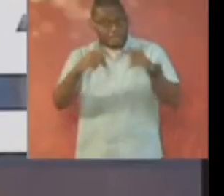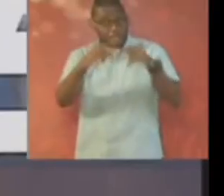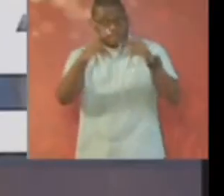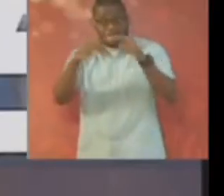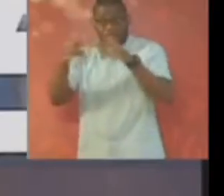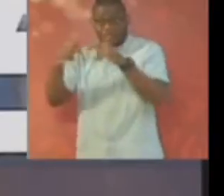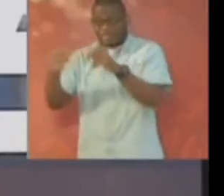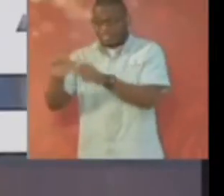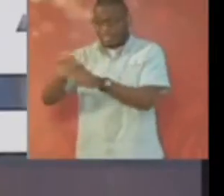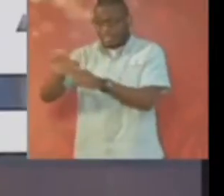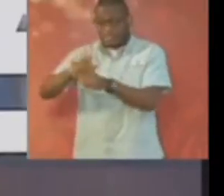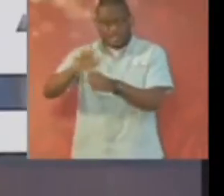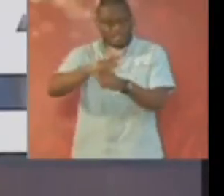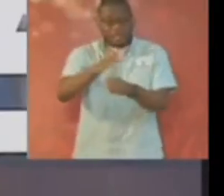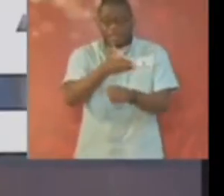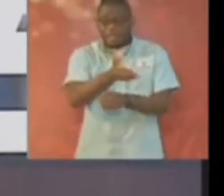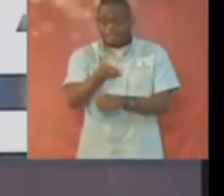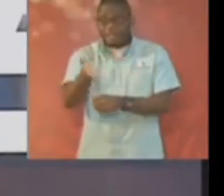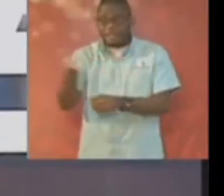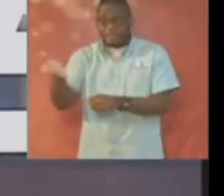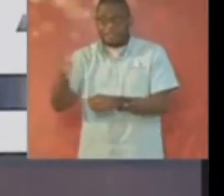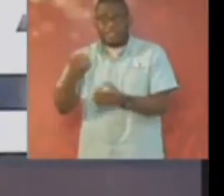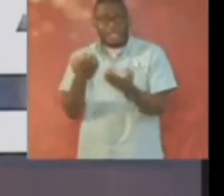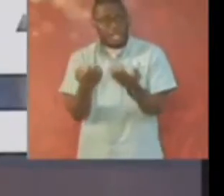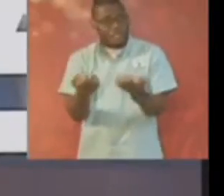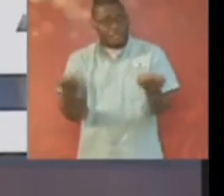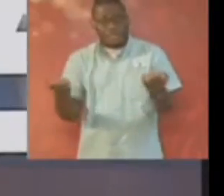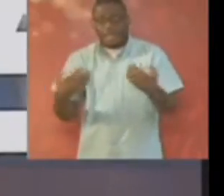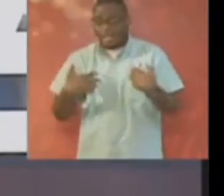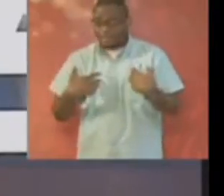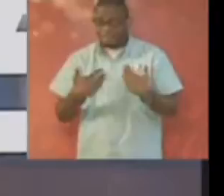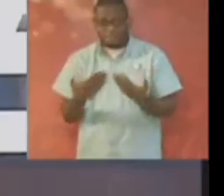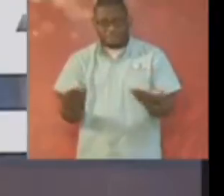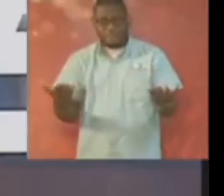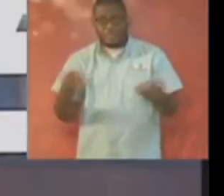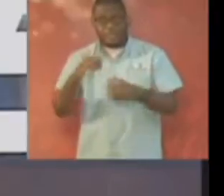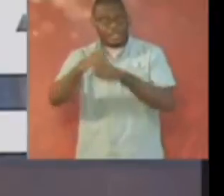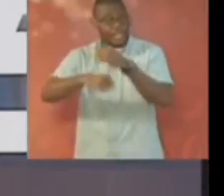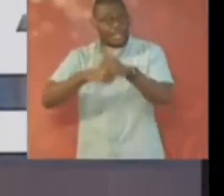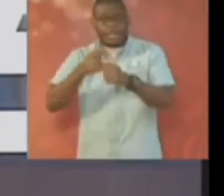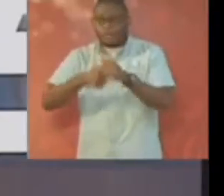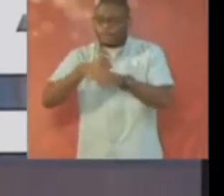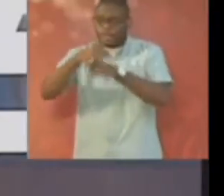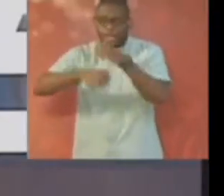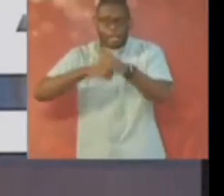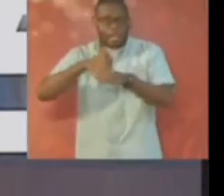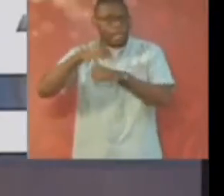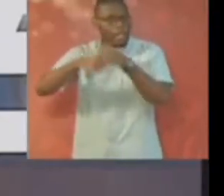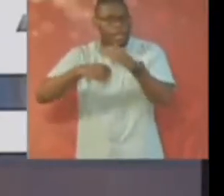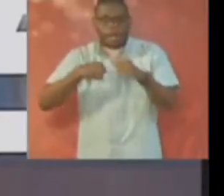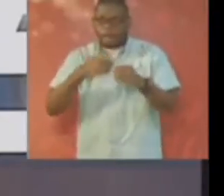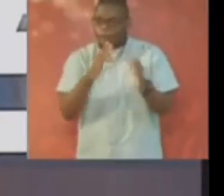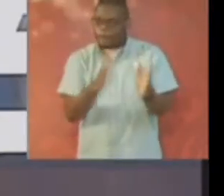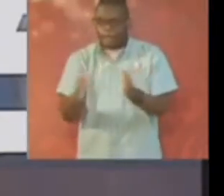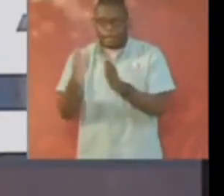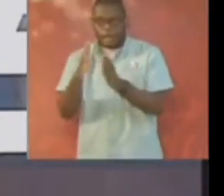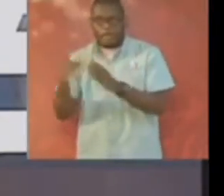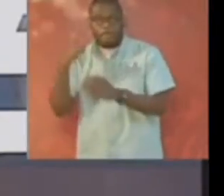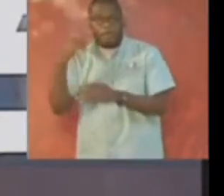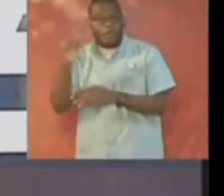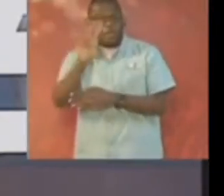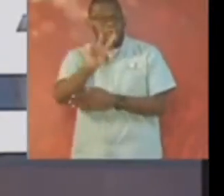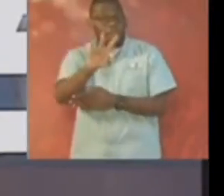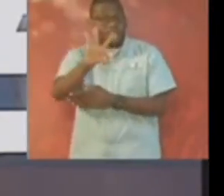nurses, equipment, consumables. On an annual basis, we have catered for this. So if we are running at current capacity of